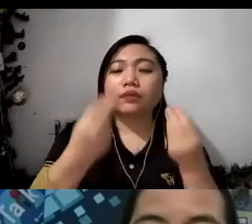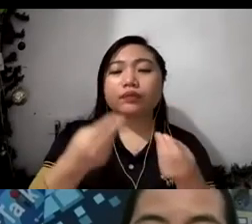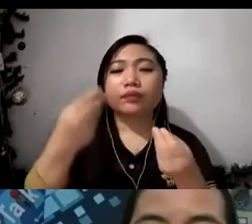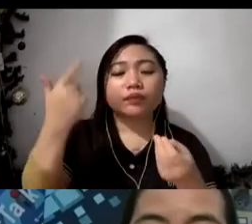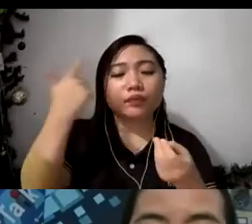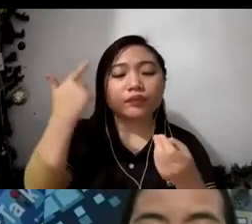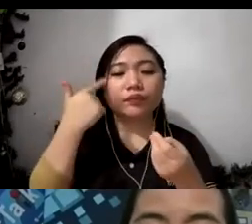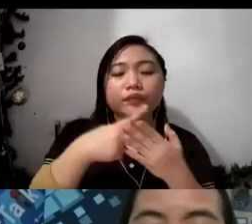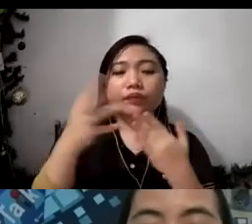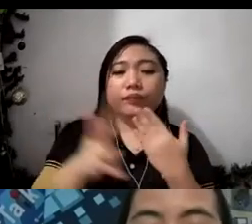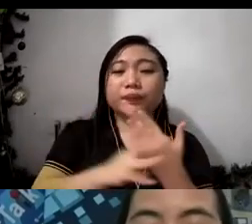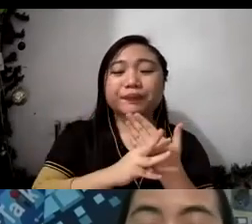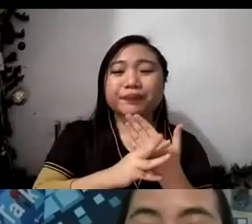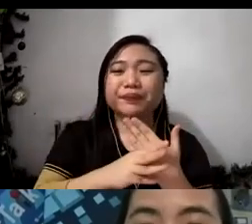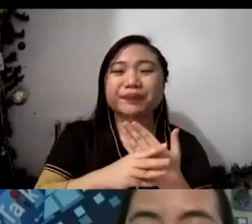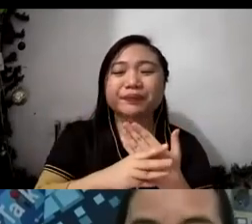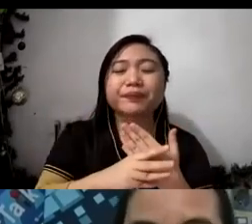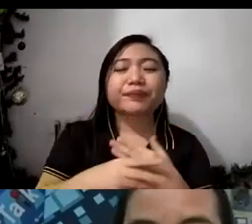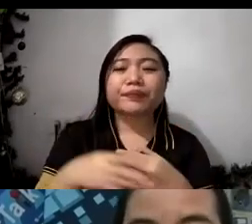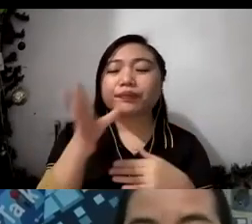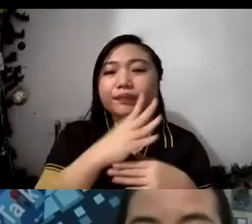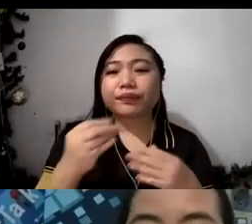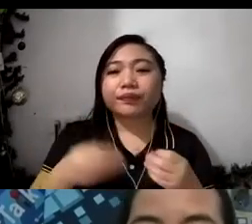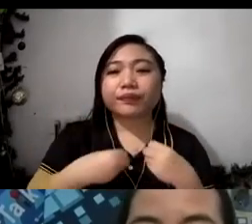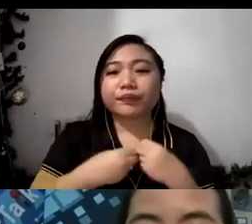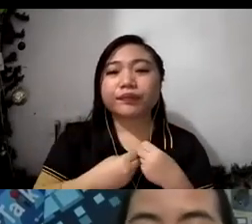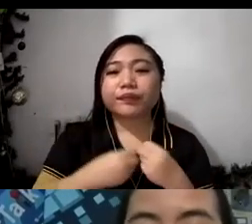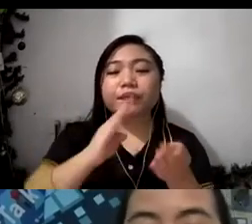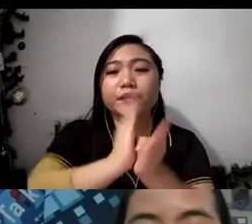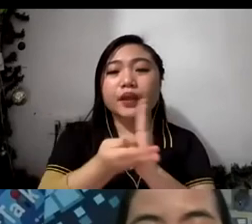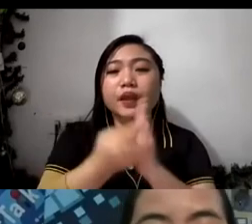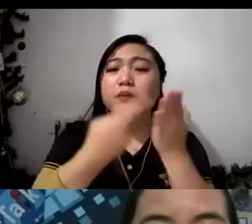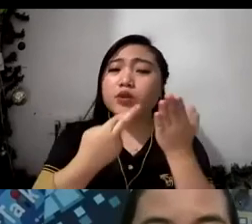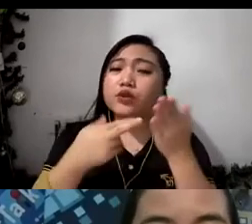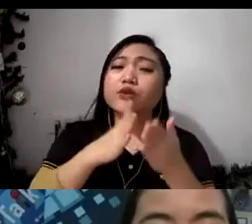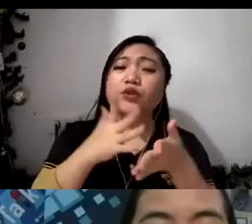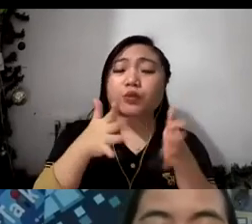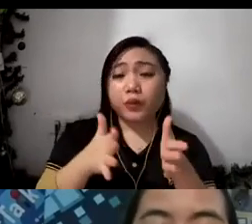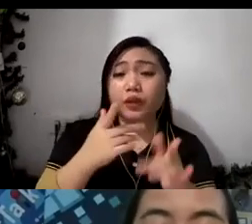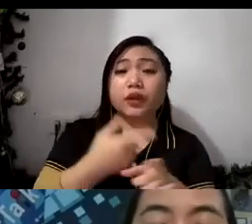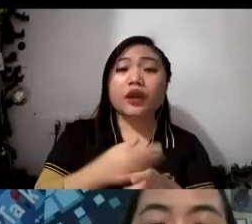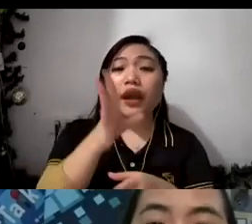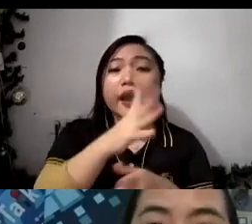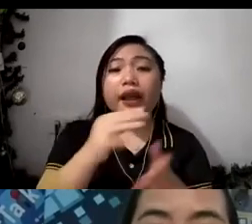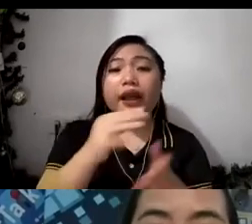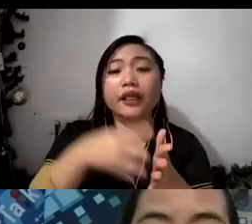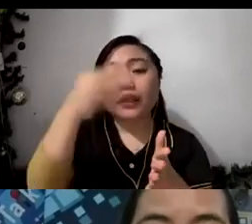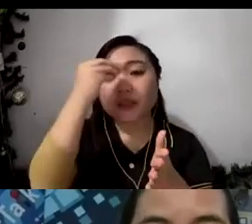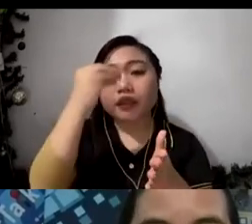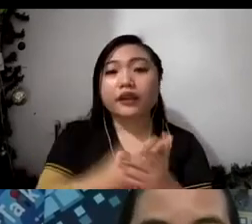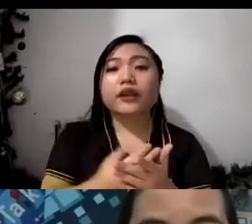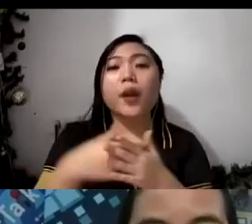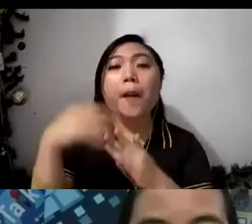She also has been a resource speaker and a learning service provider and or session moderator